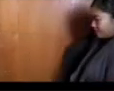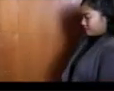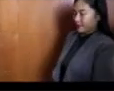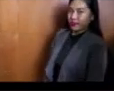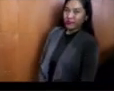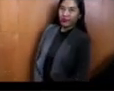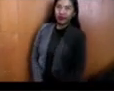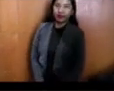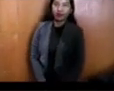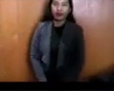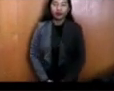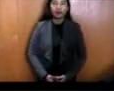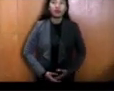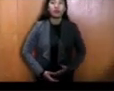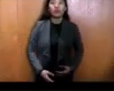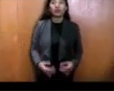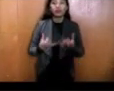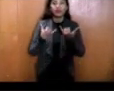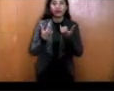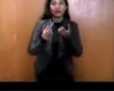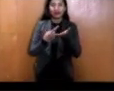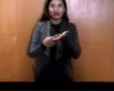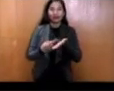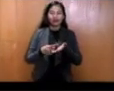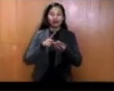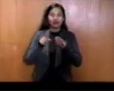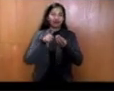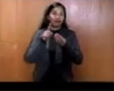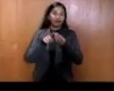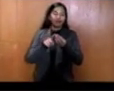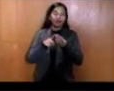Now I want to talk about capacity building. So earlier